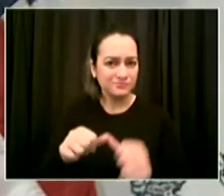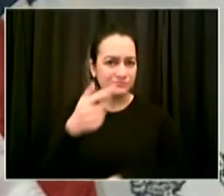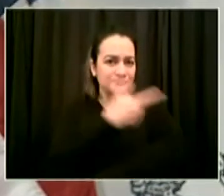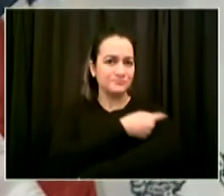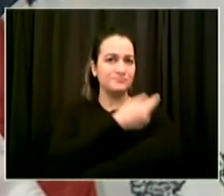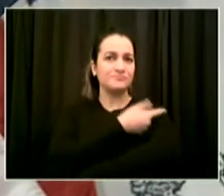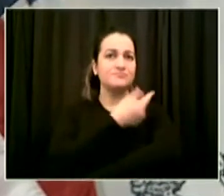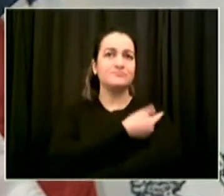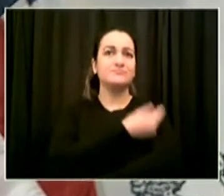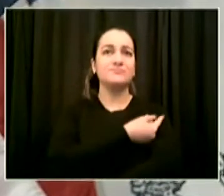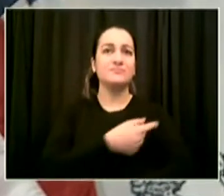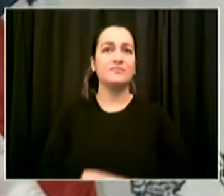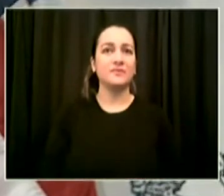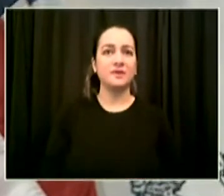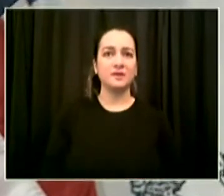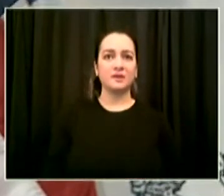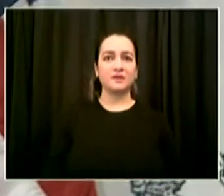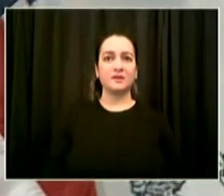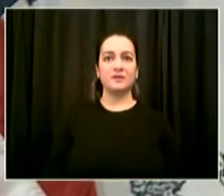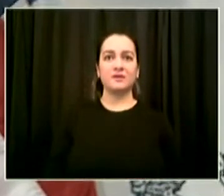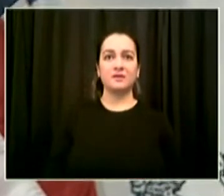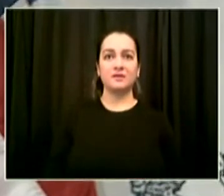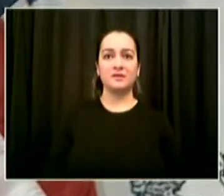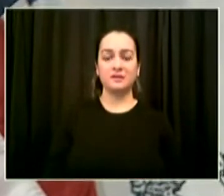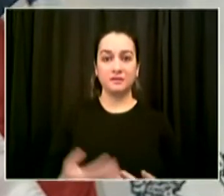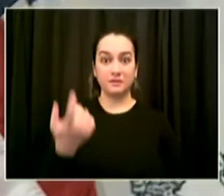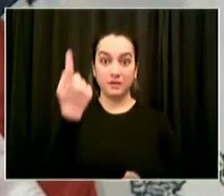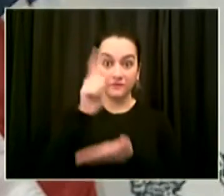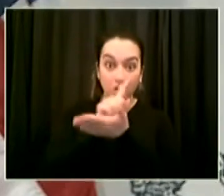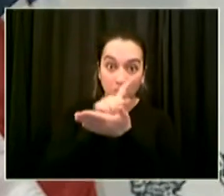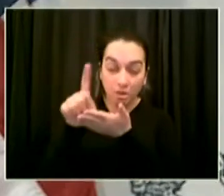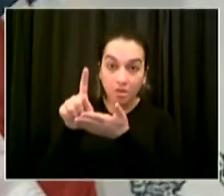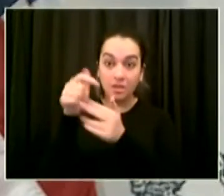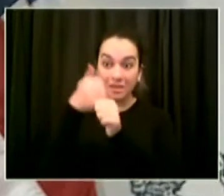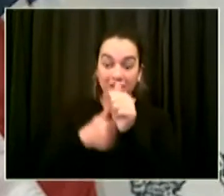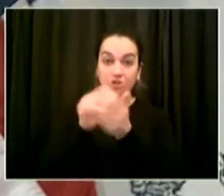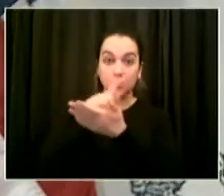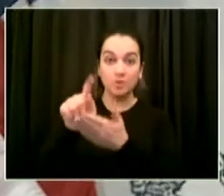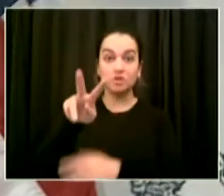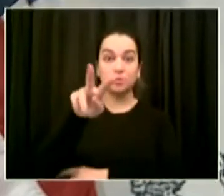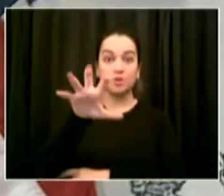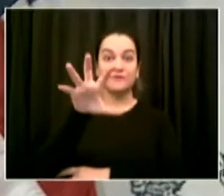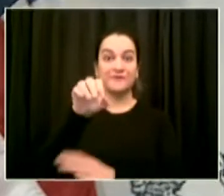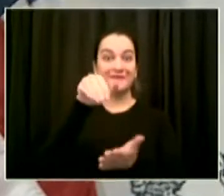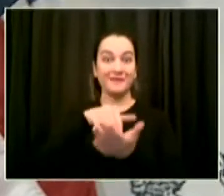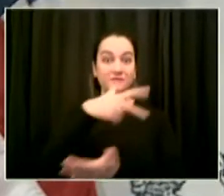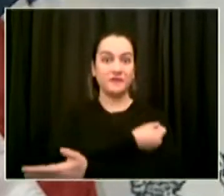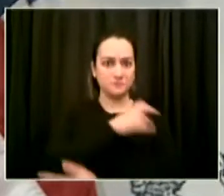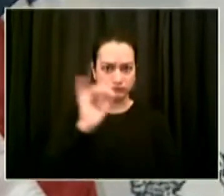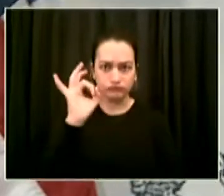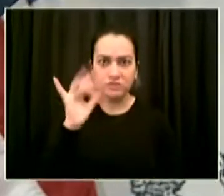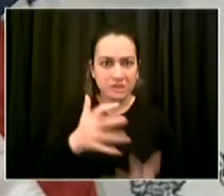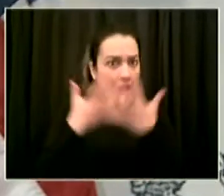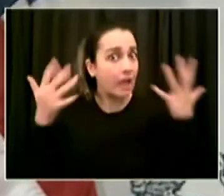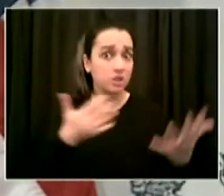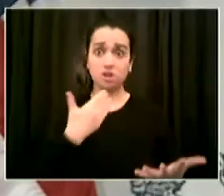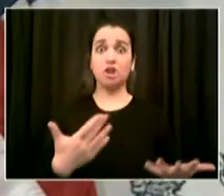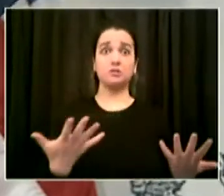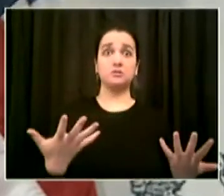and that was the exact time when the supply started to lag instead of increasing. But that